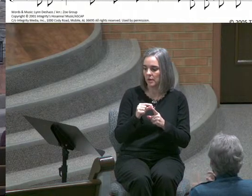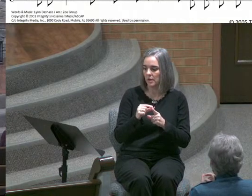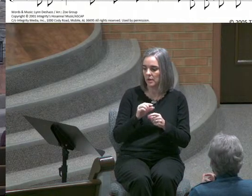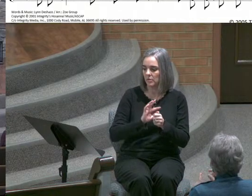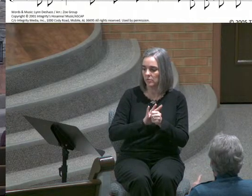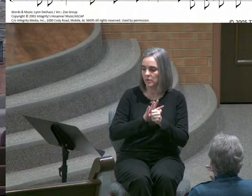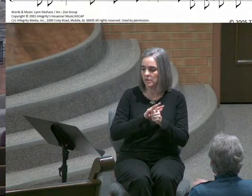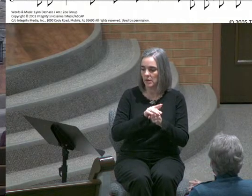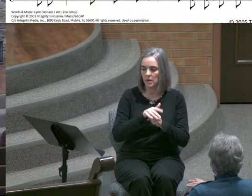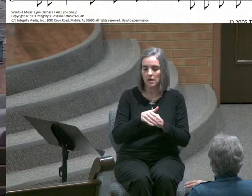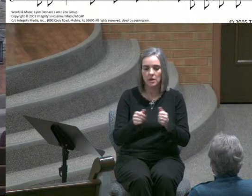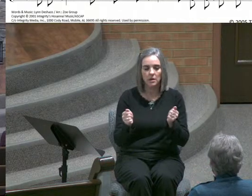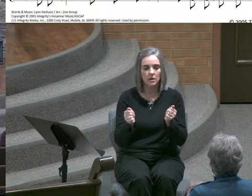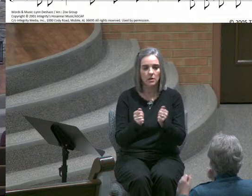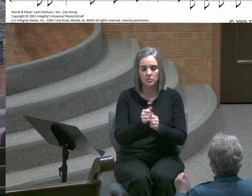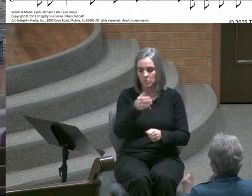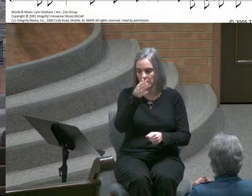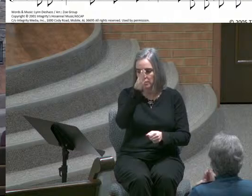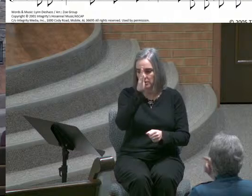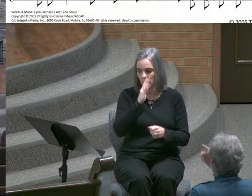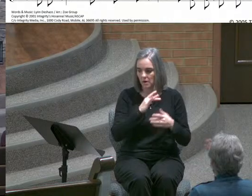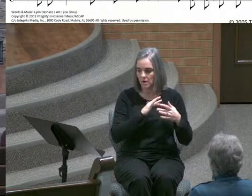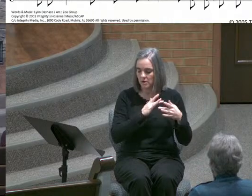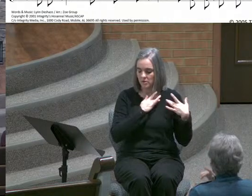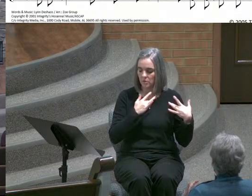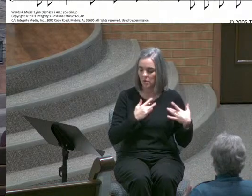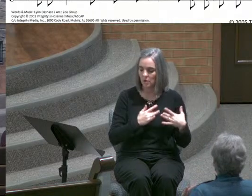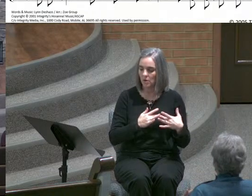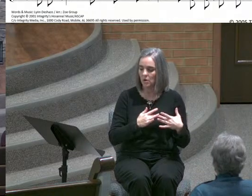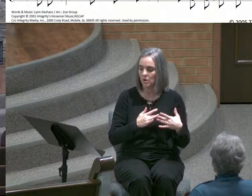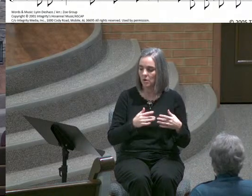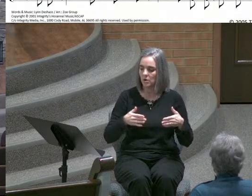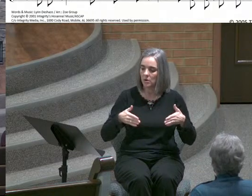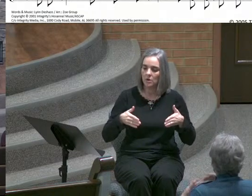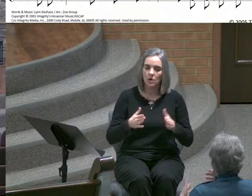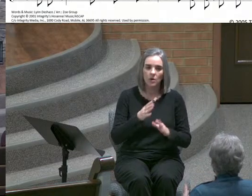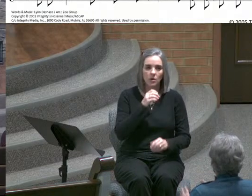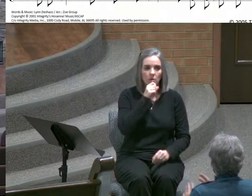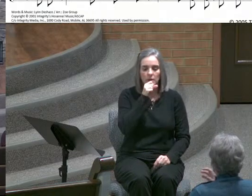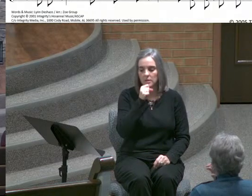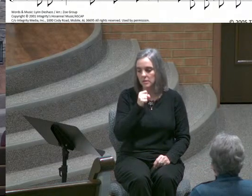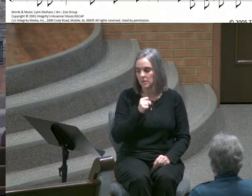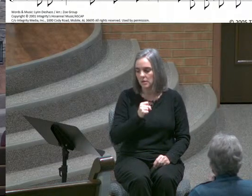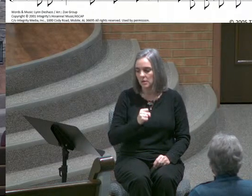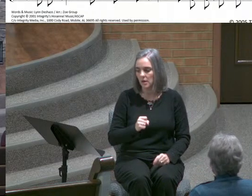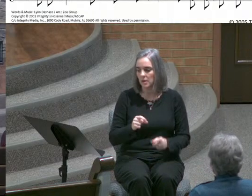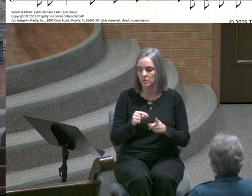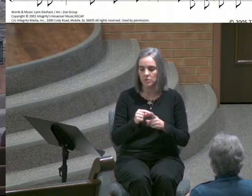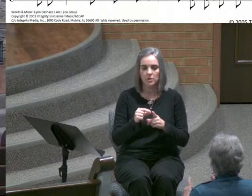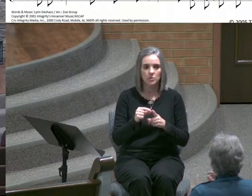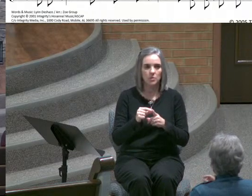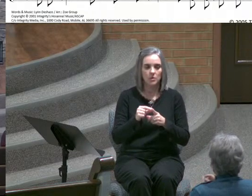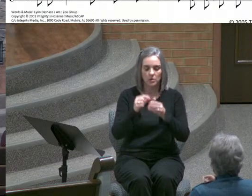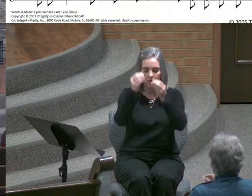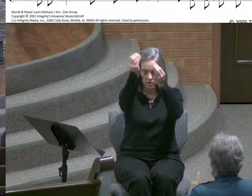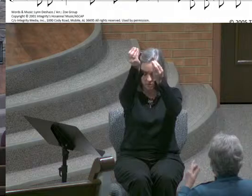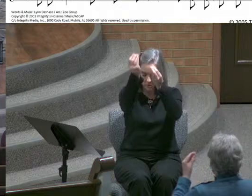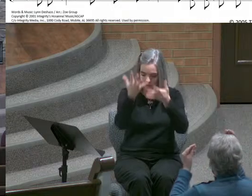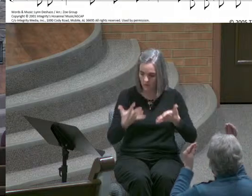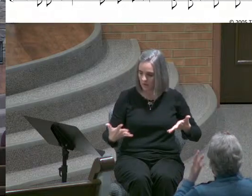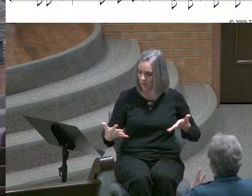world. They resound with God's own heart. Oh, let the